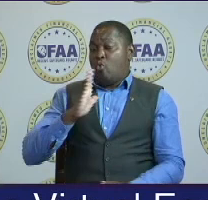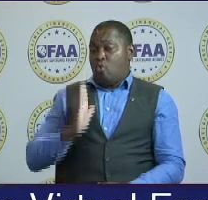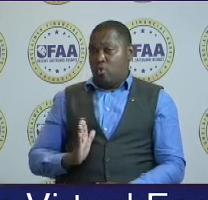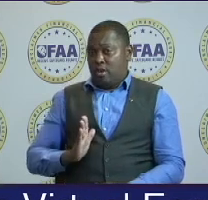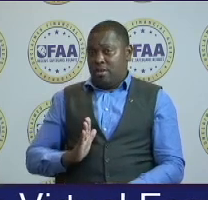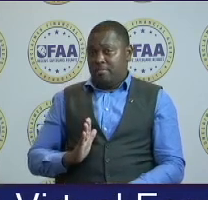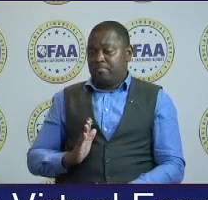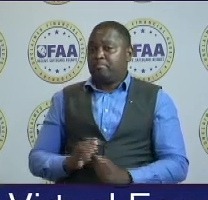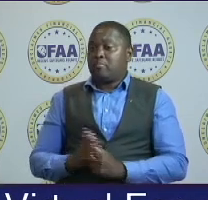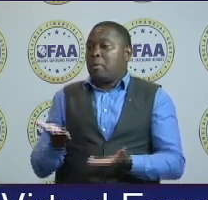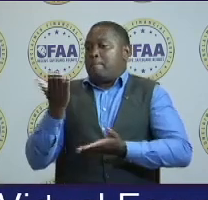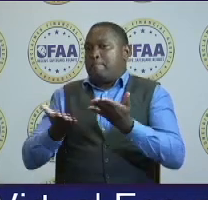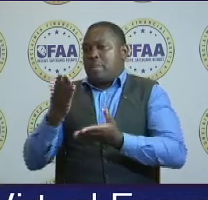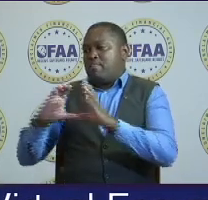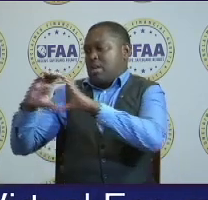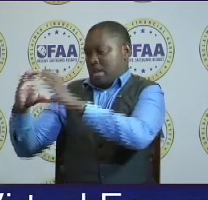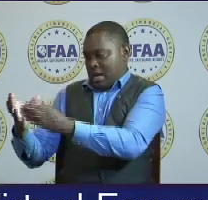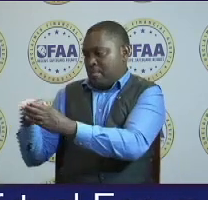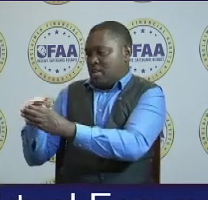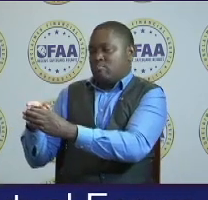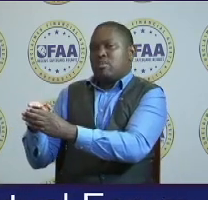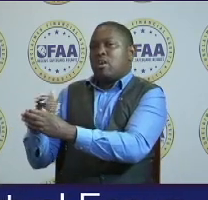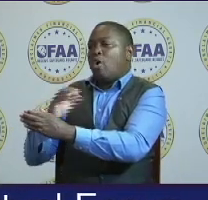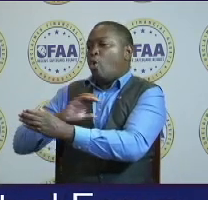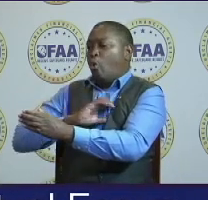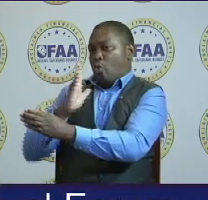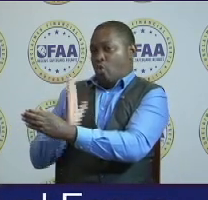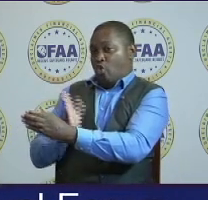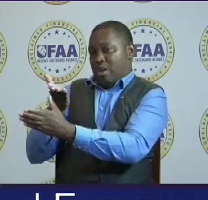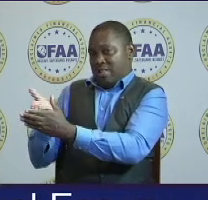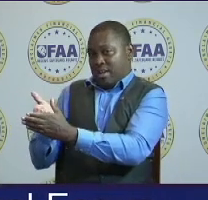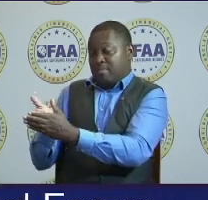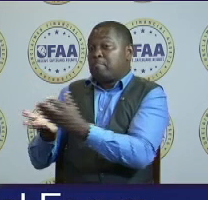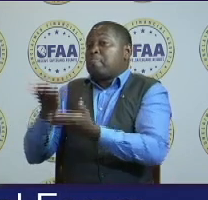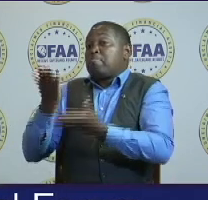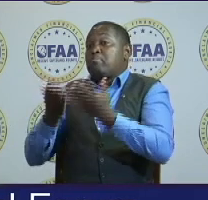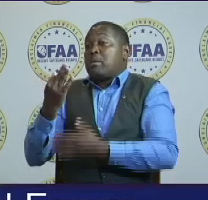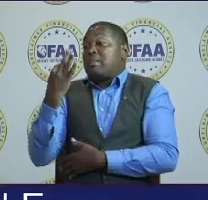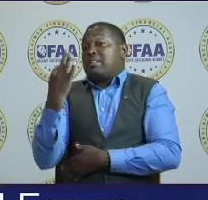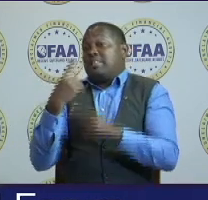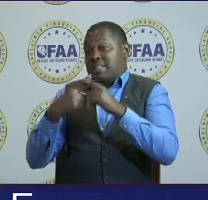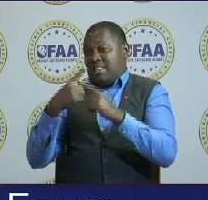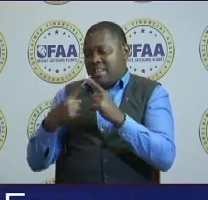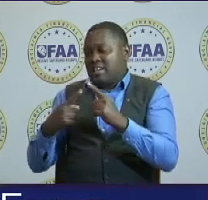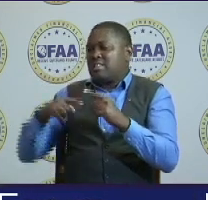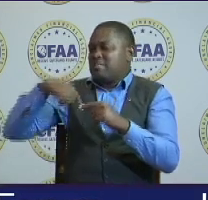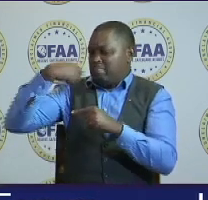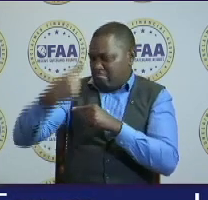in an entity, and for 3 consecutive years, the holder of this asset has